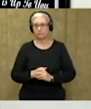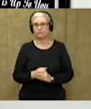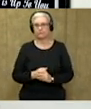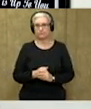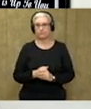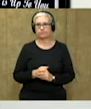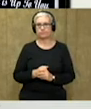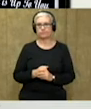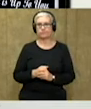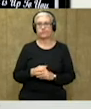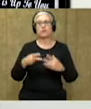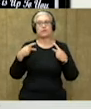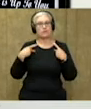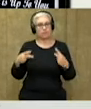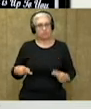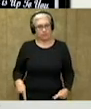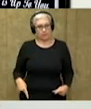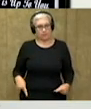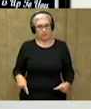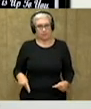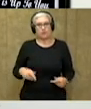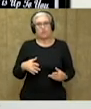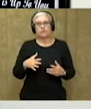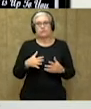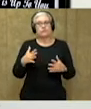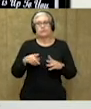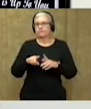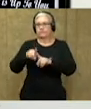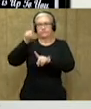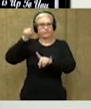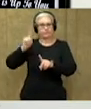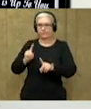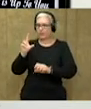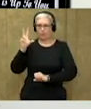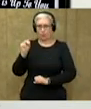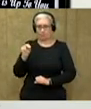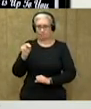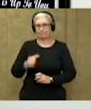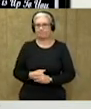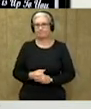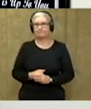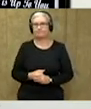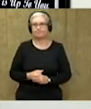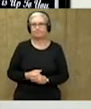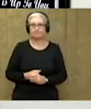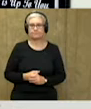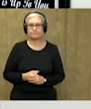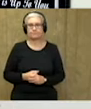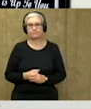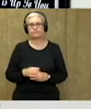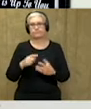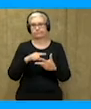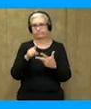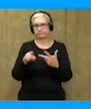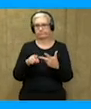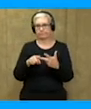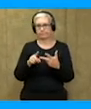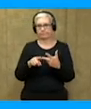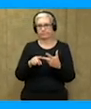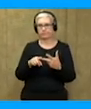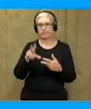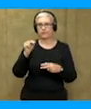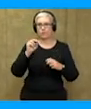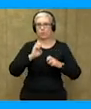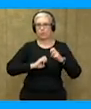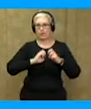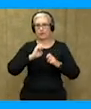those physical things out of the resolution, okay? And then the next one is no emotional